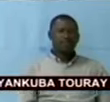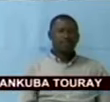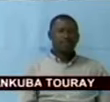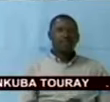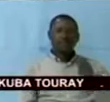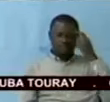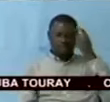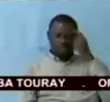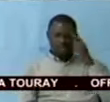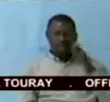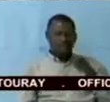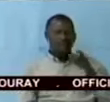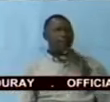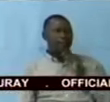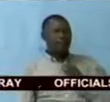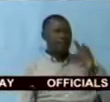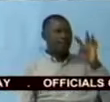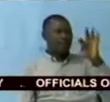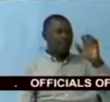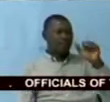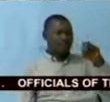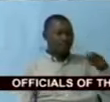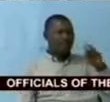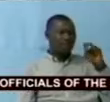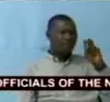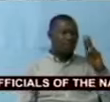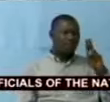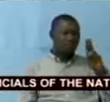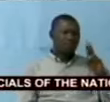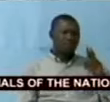I think I can recall that name.